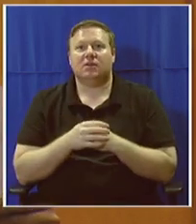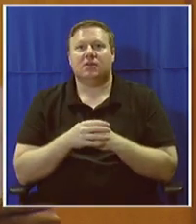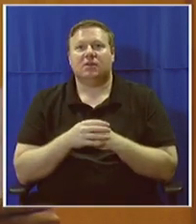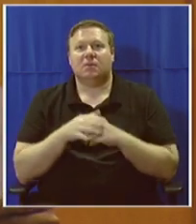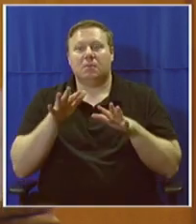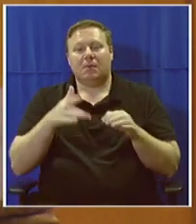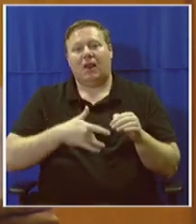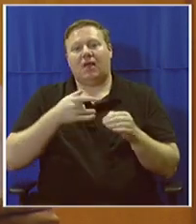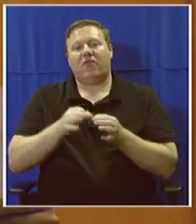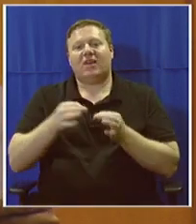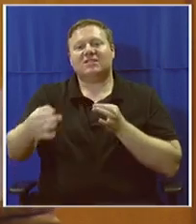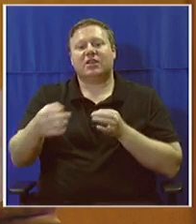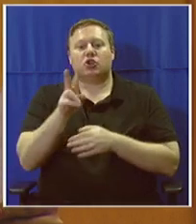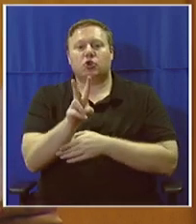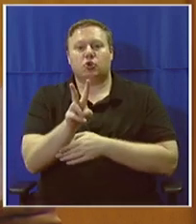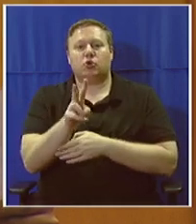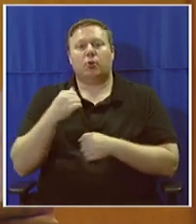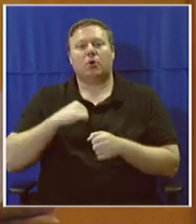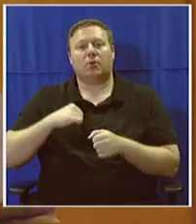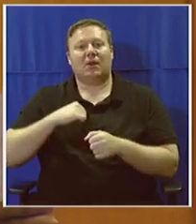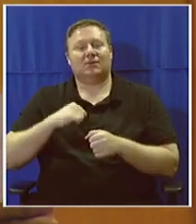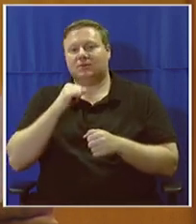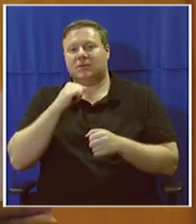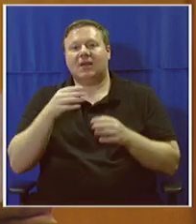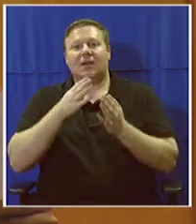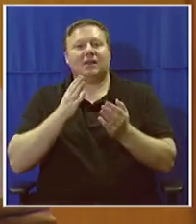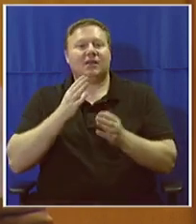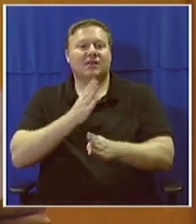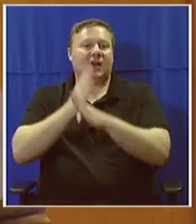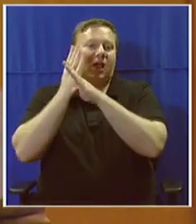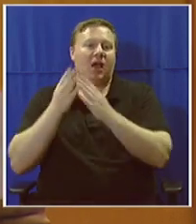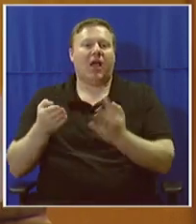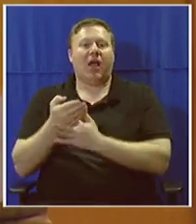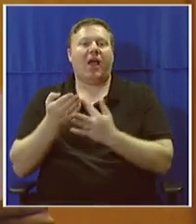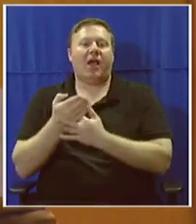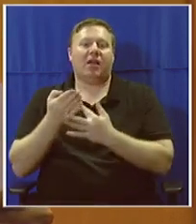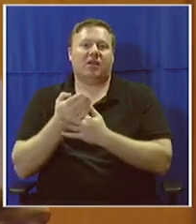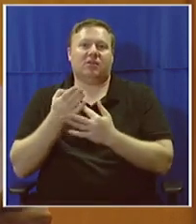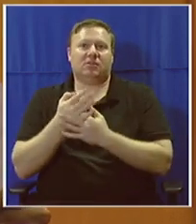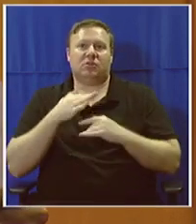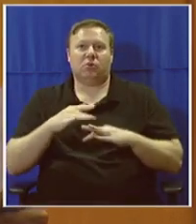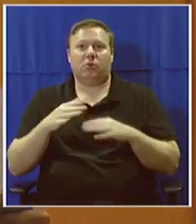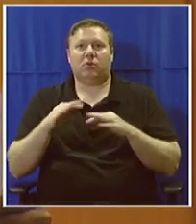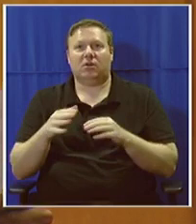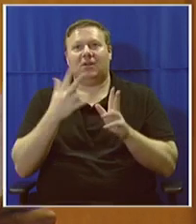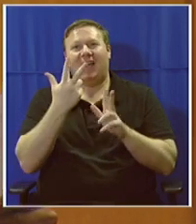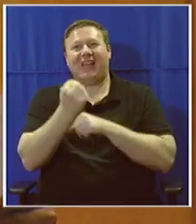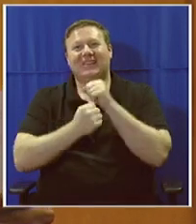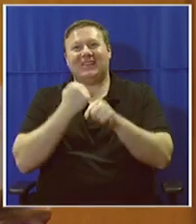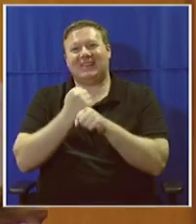the municipality have been denied access to running water for the large parts of the day during the past